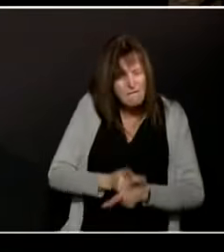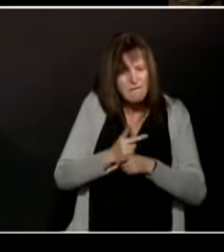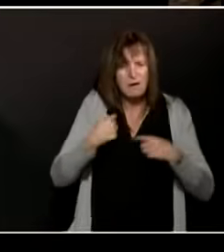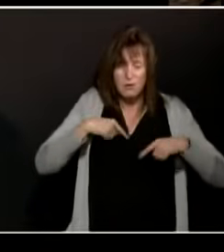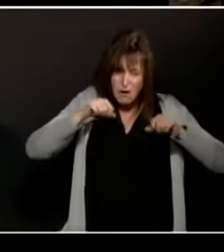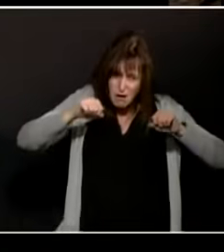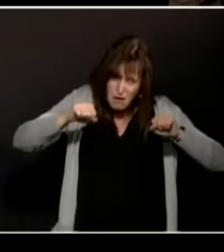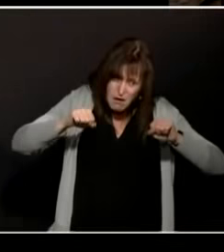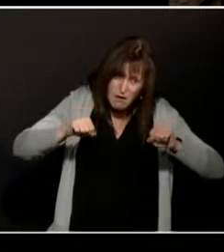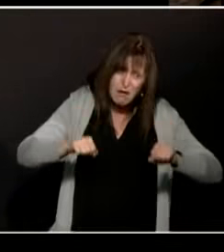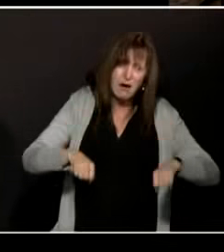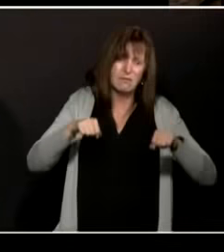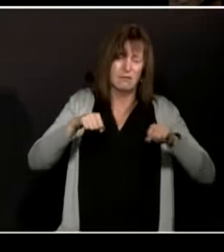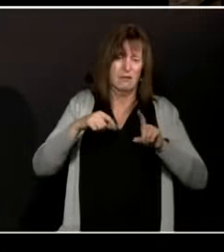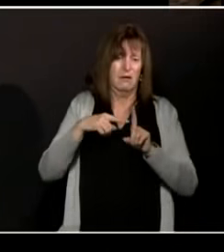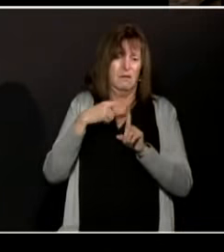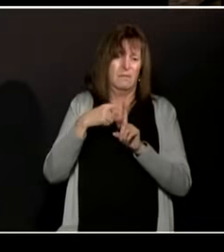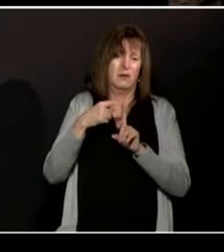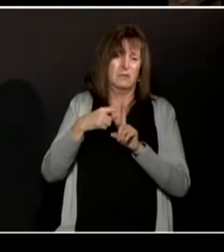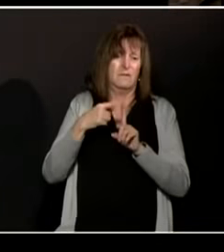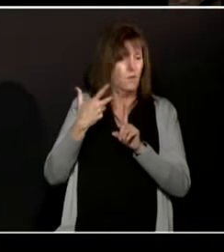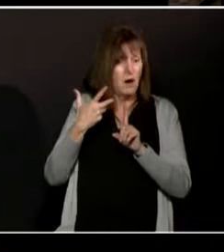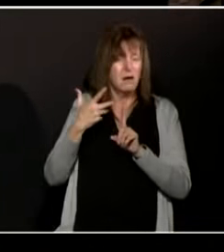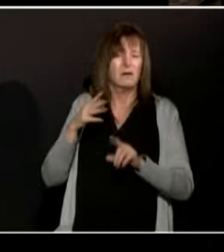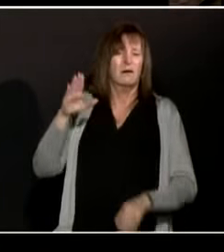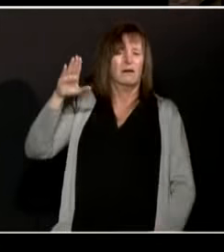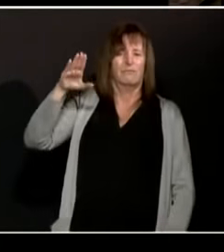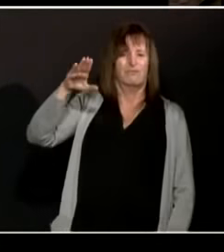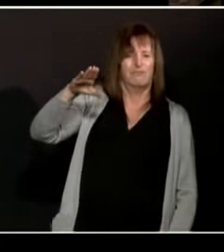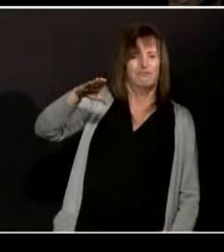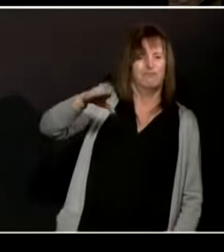Next question. Jeff Gray, Globe and Mail.